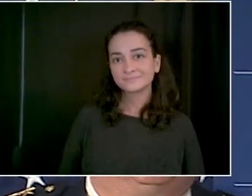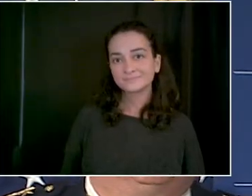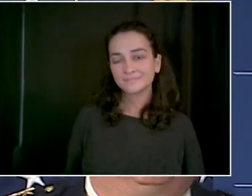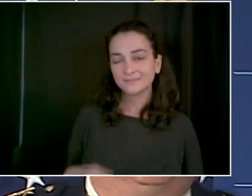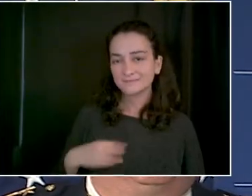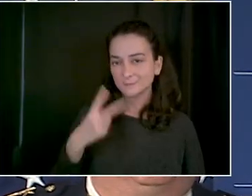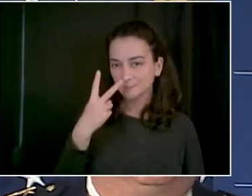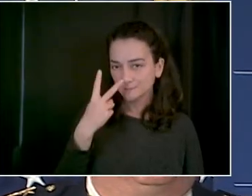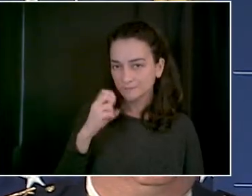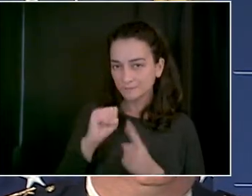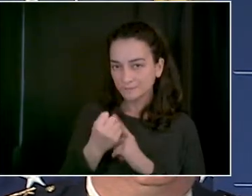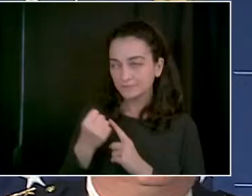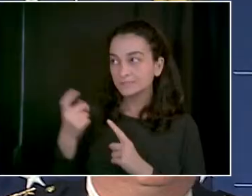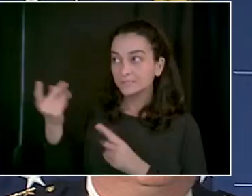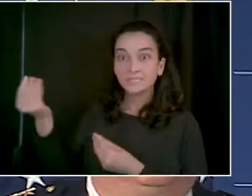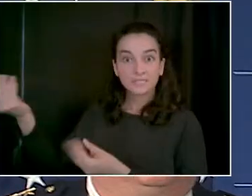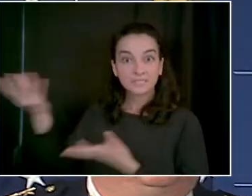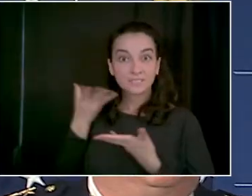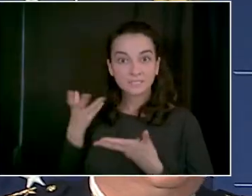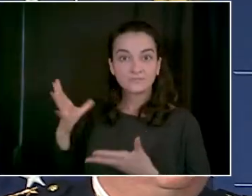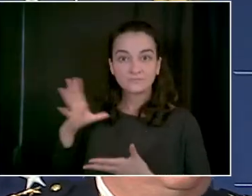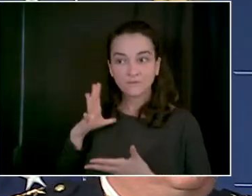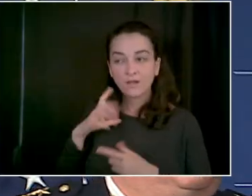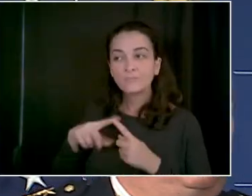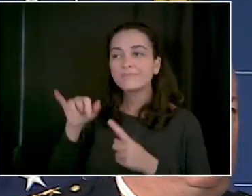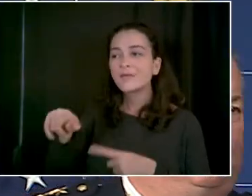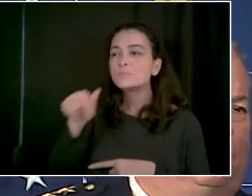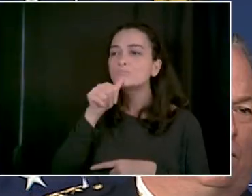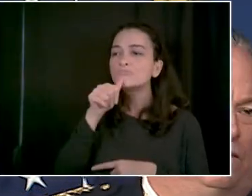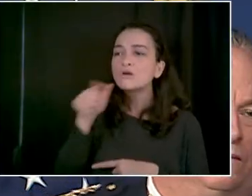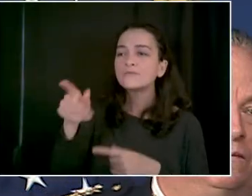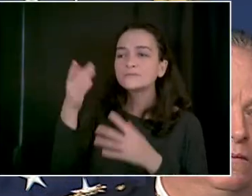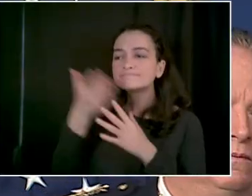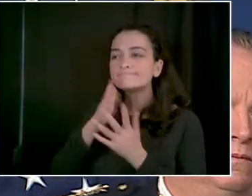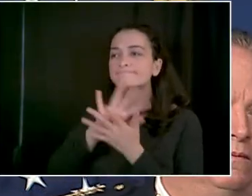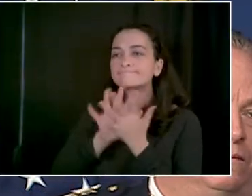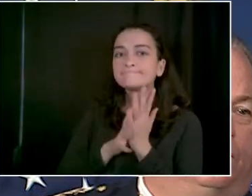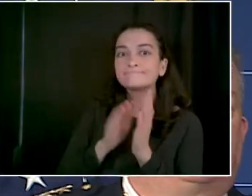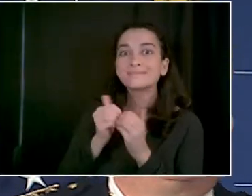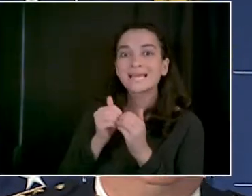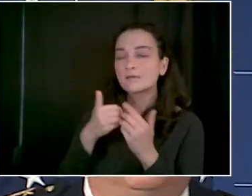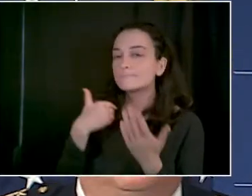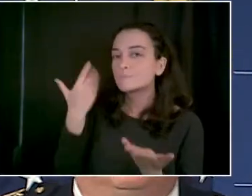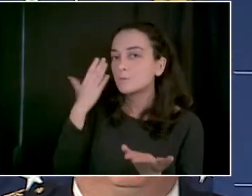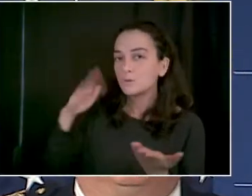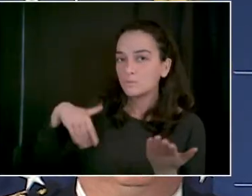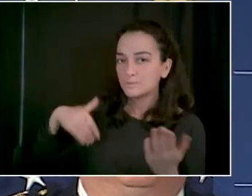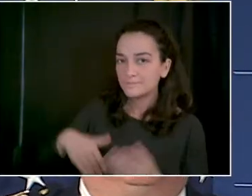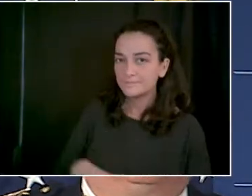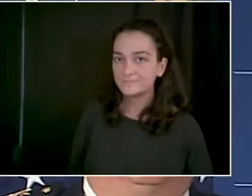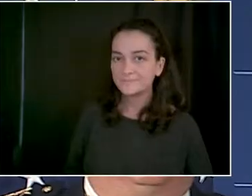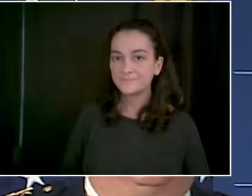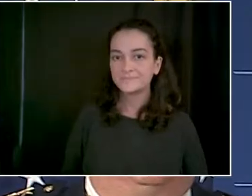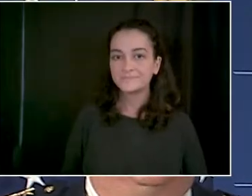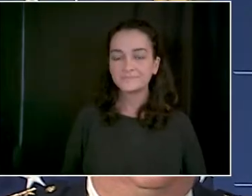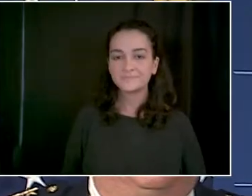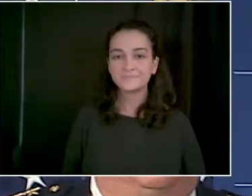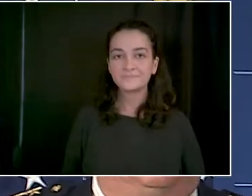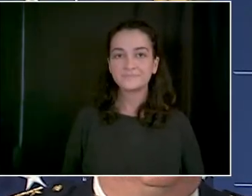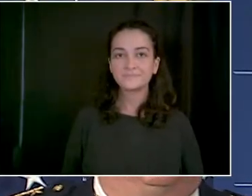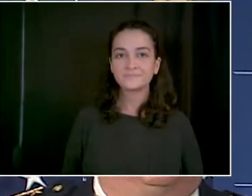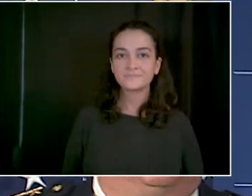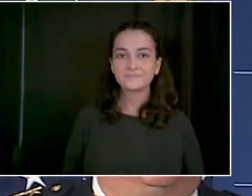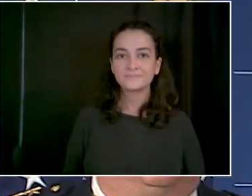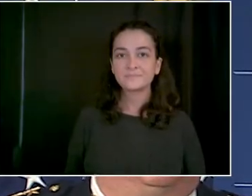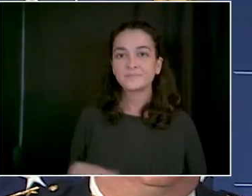question about this? I don't know how much clearer I can be. I'm looking into how a sealed record could have been provided.